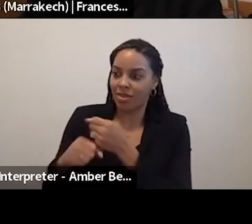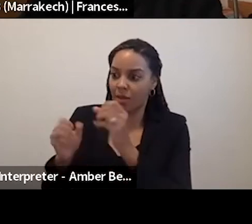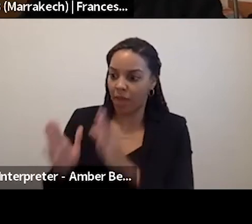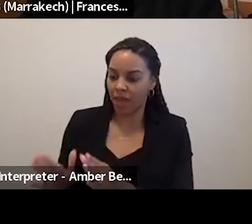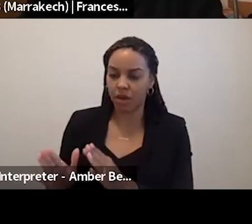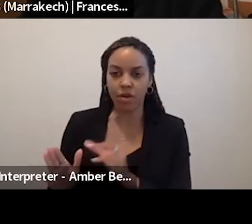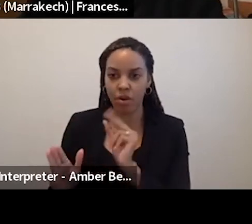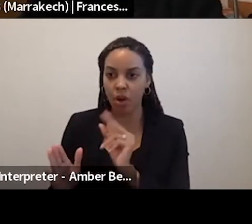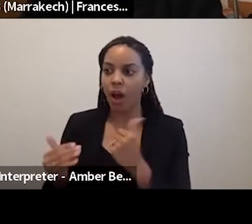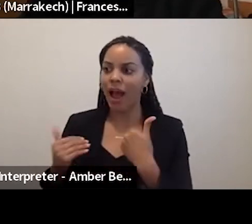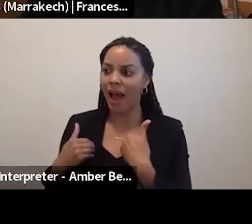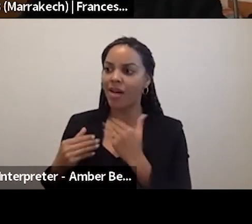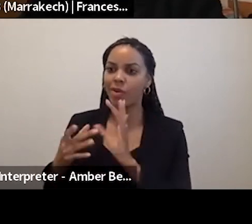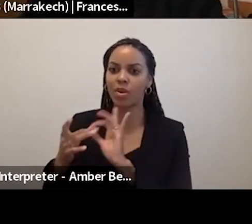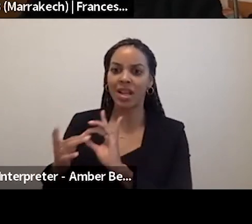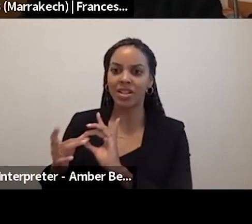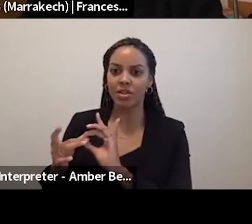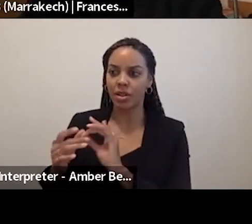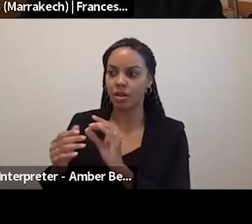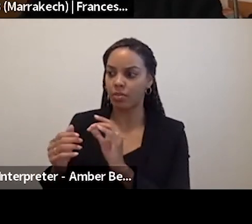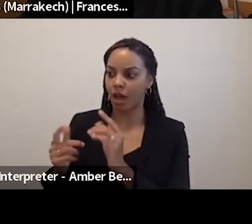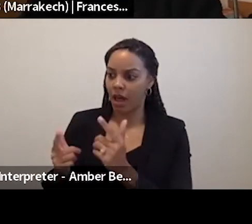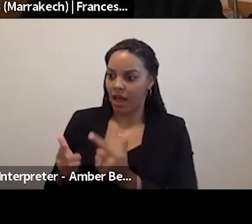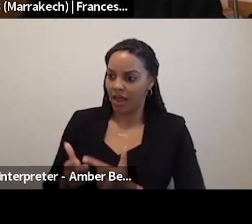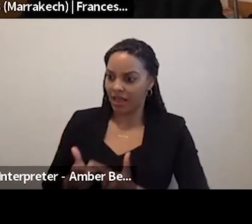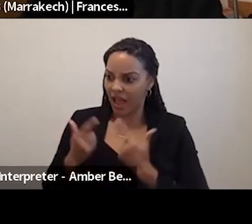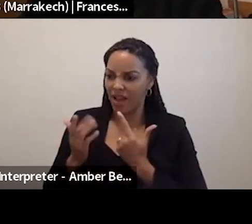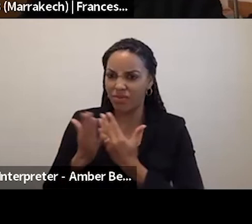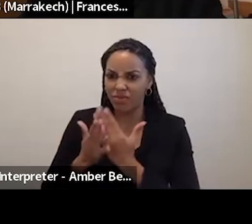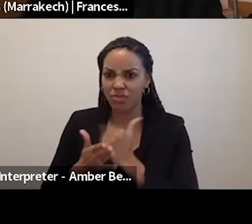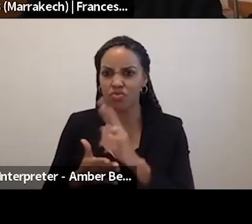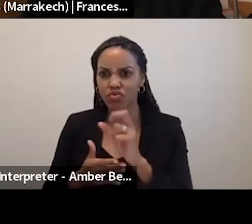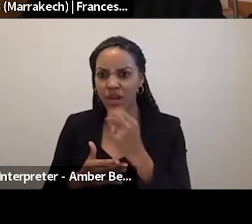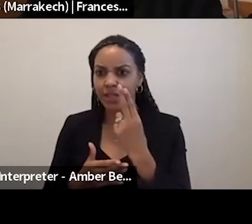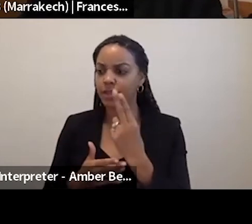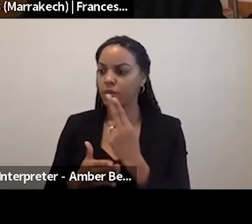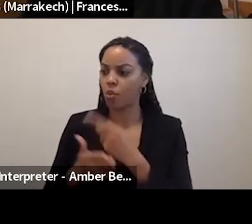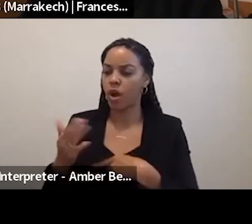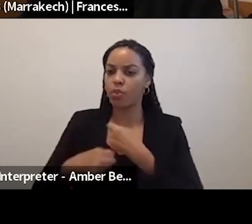the materiality of a lived life and what we produce as artists.